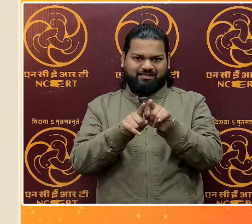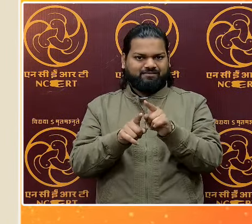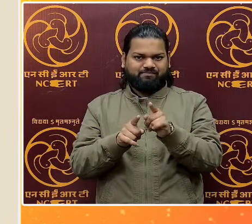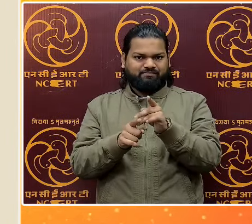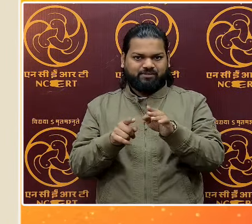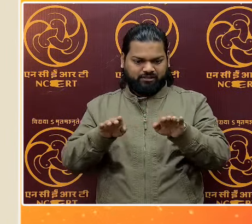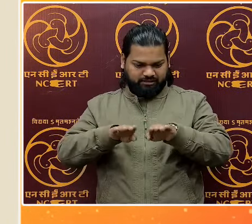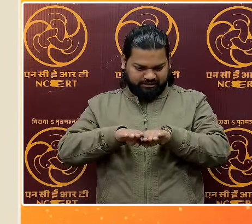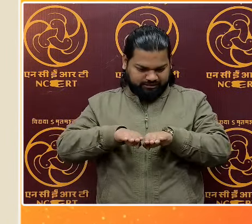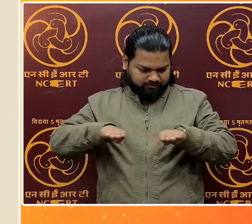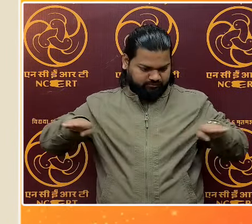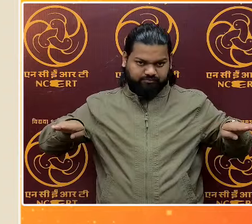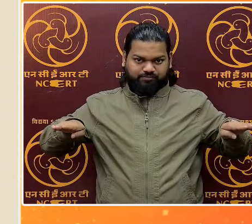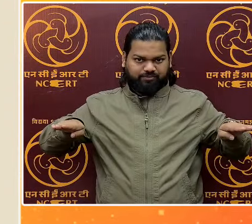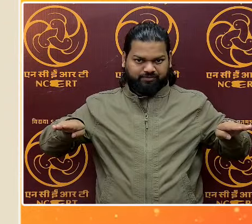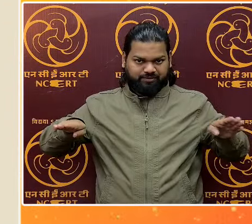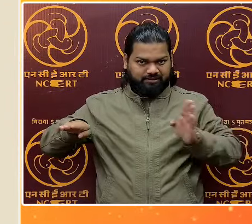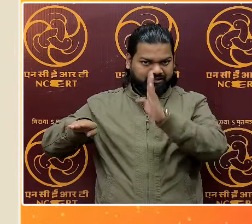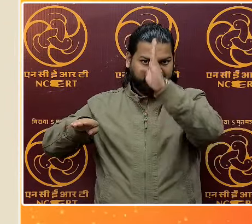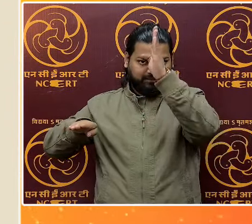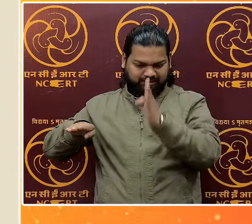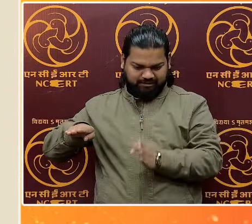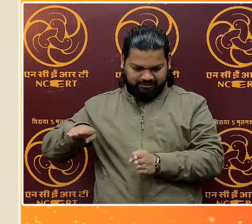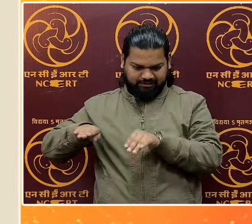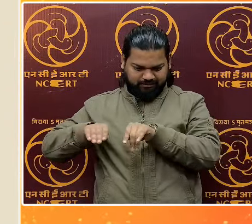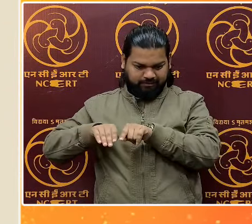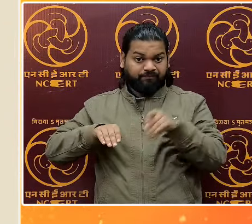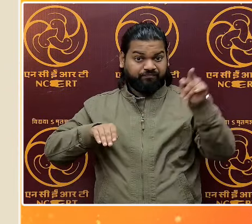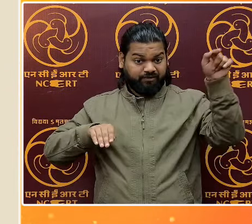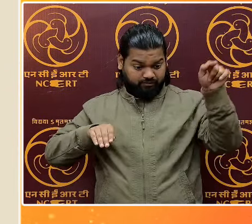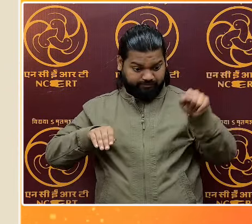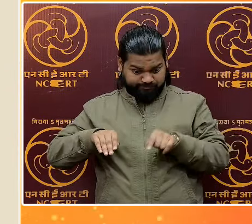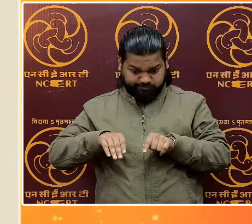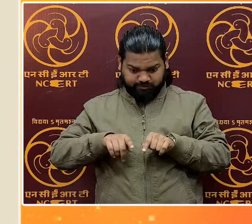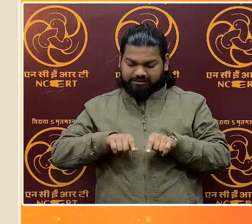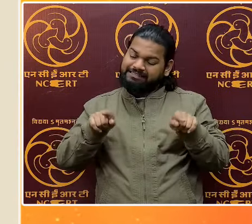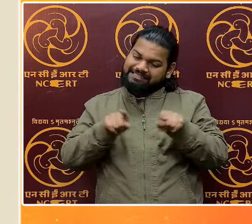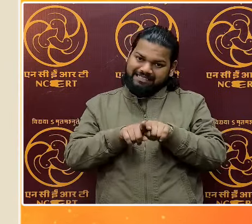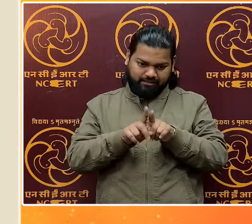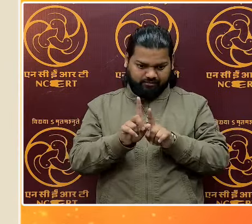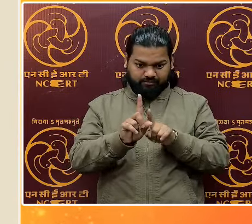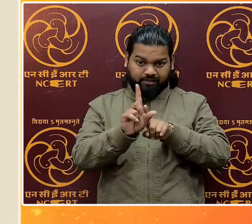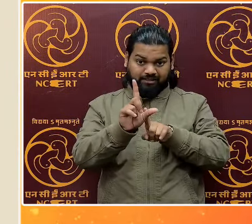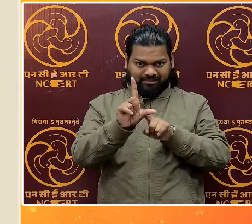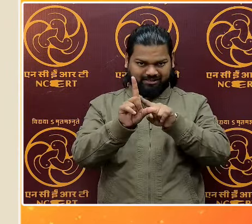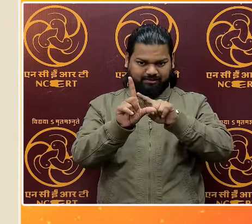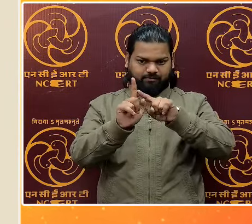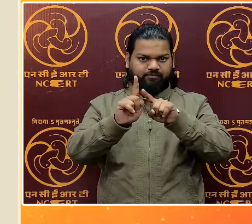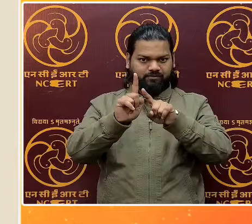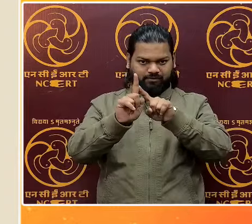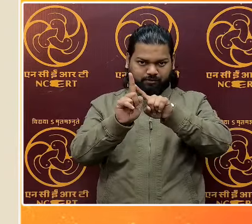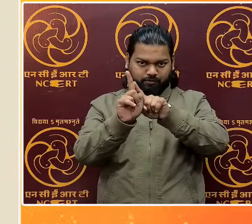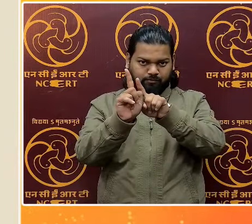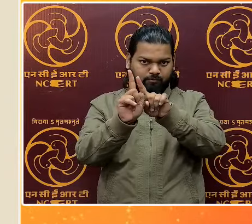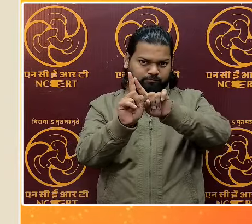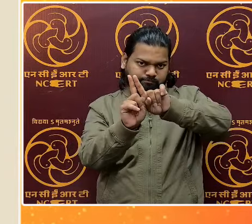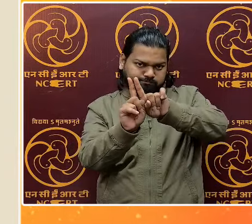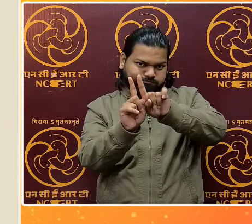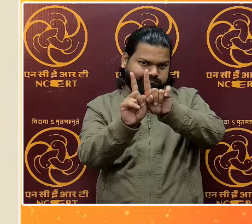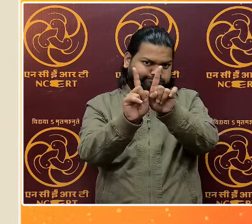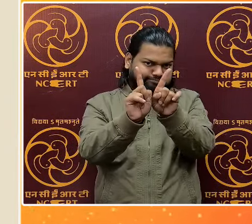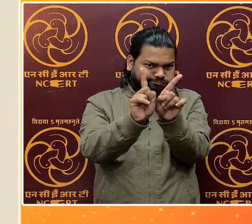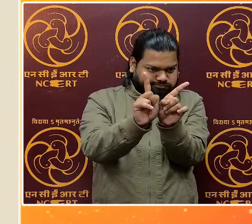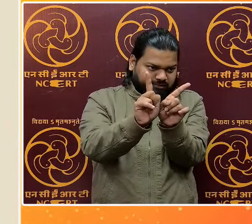the same angle should be formed after the reflection. The second law states